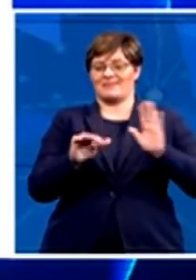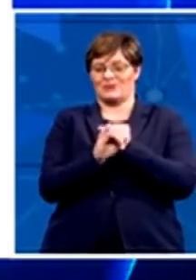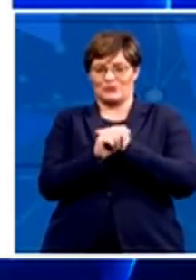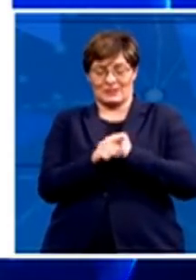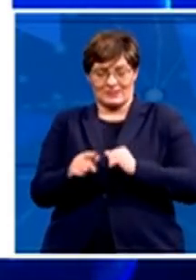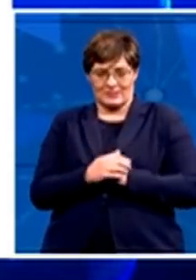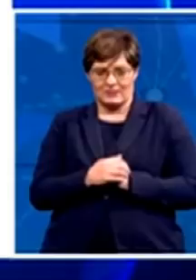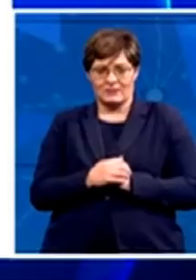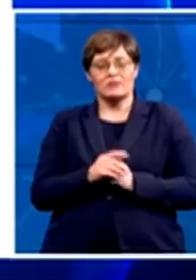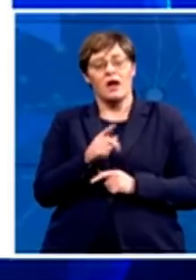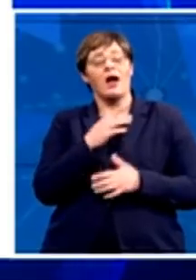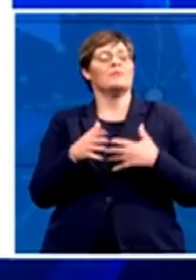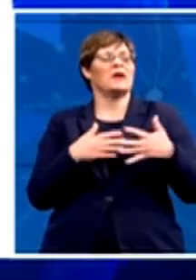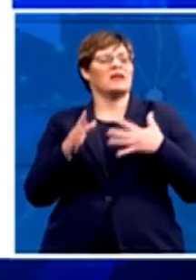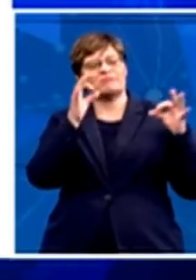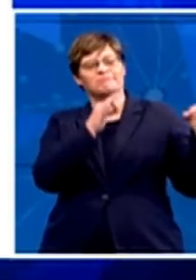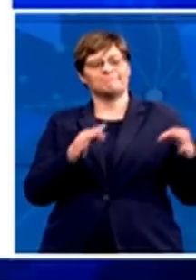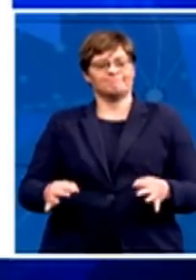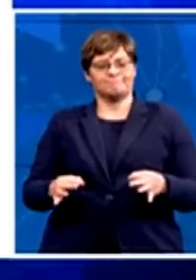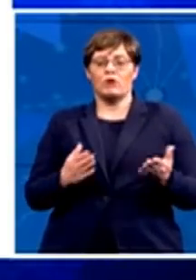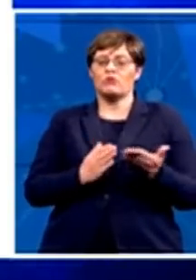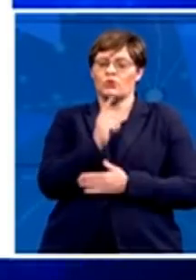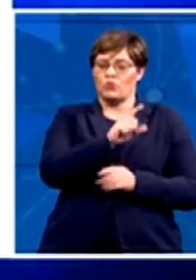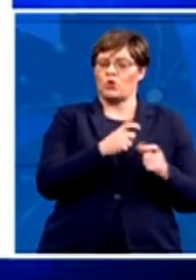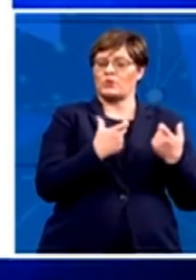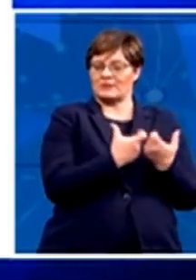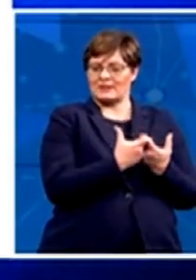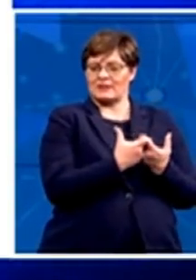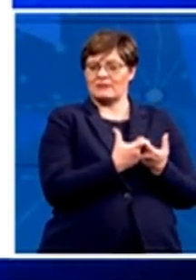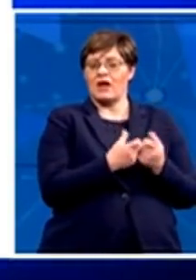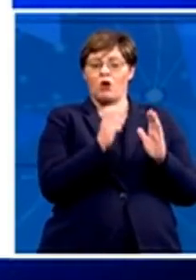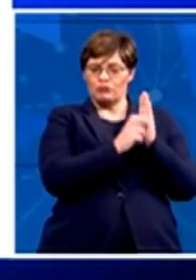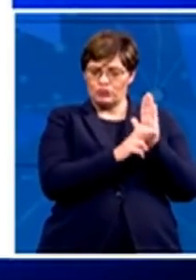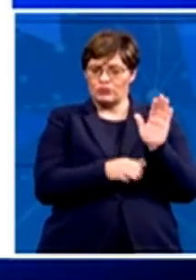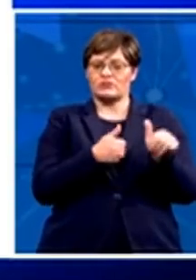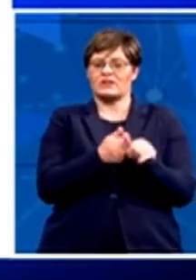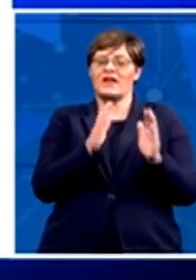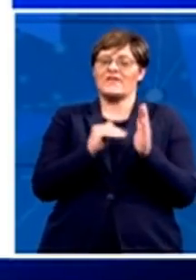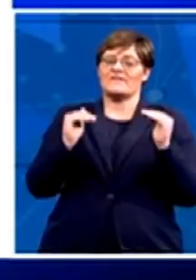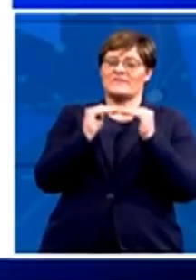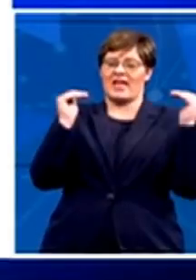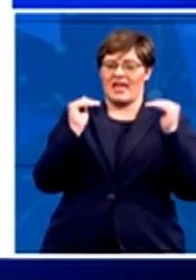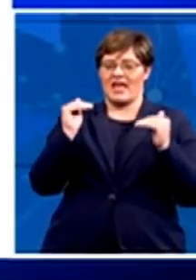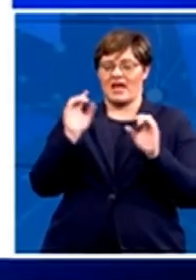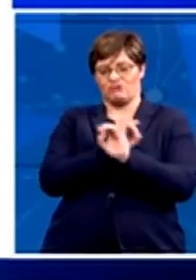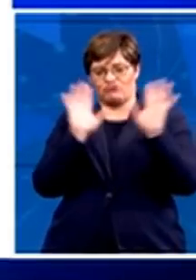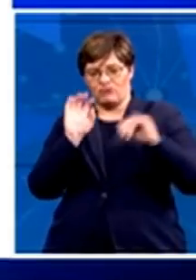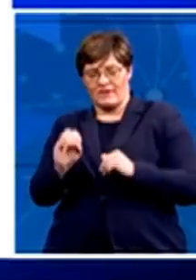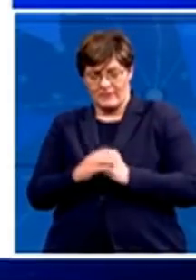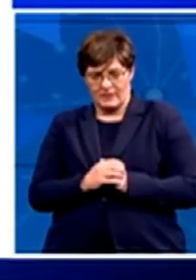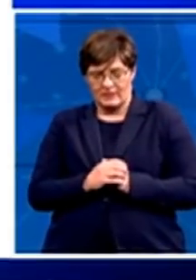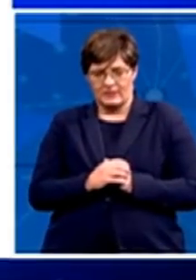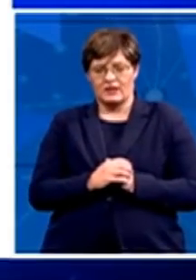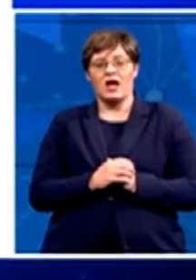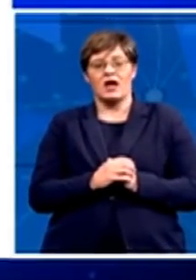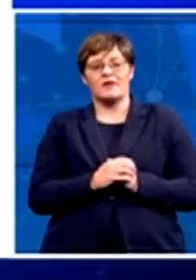the committee, subject to these golden rules of fairness and rationality, and with due regard to the nature of the